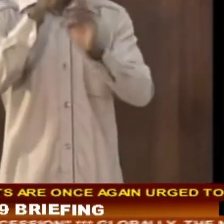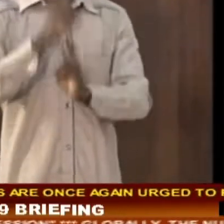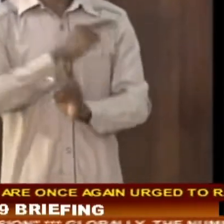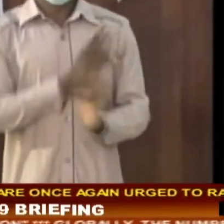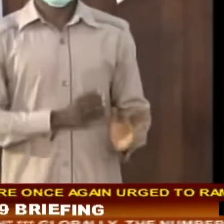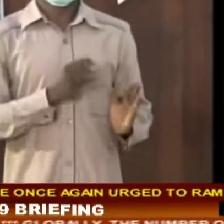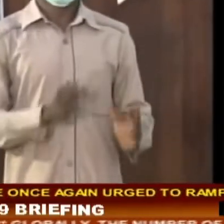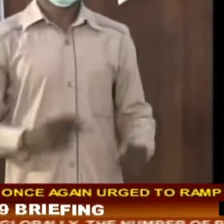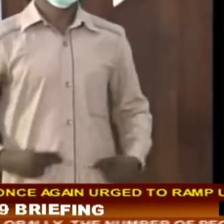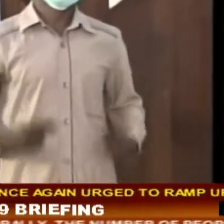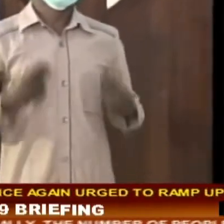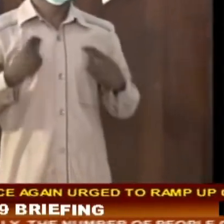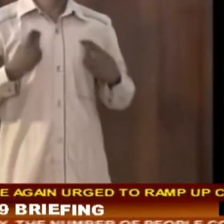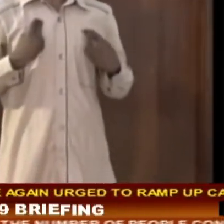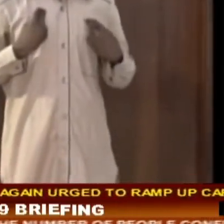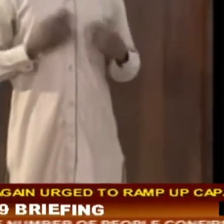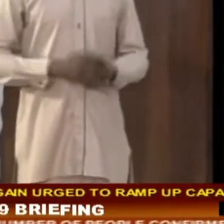Health